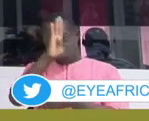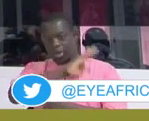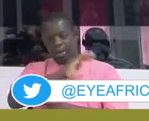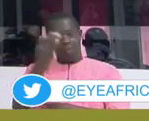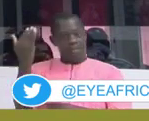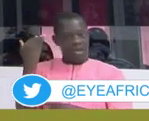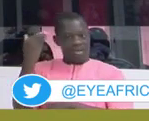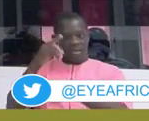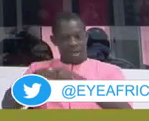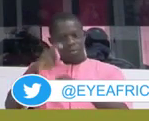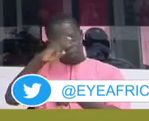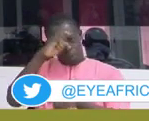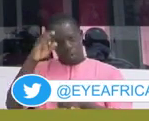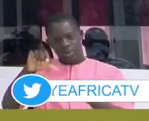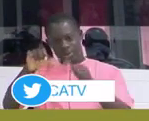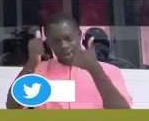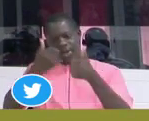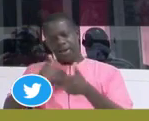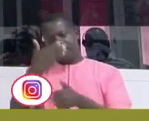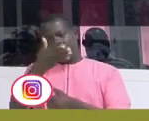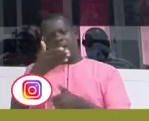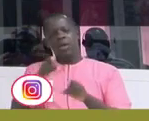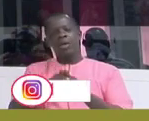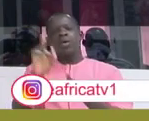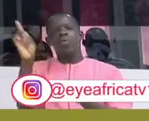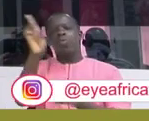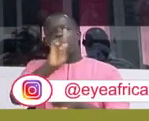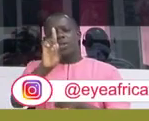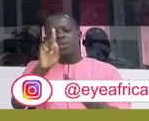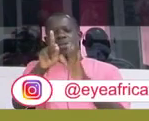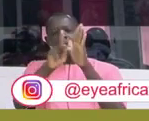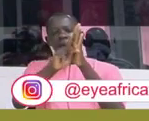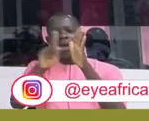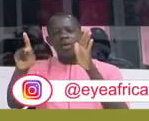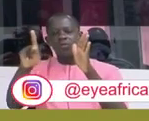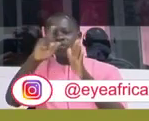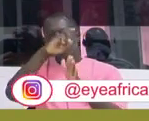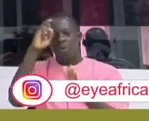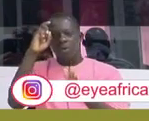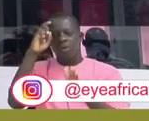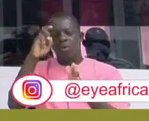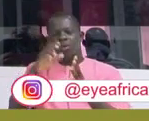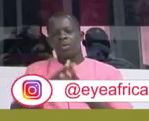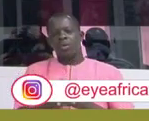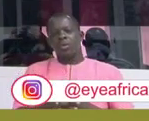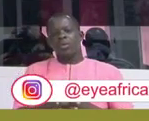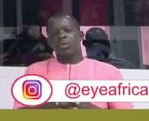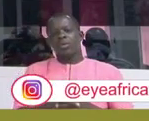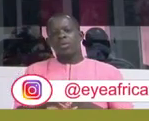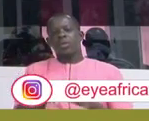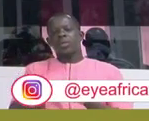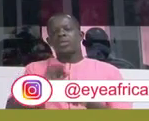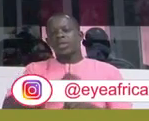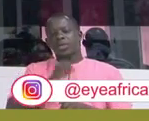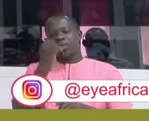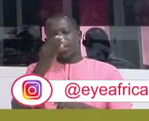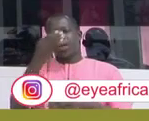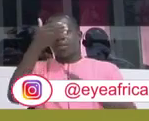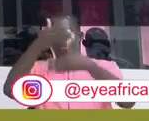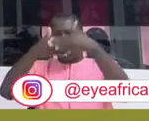Yes, in also at the time work had started there. What kind of work? Building